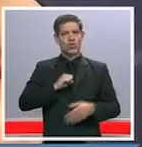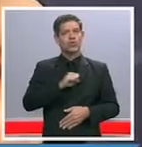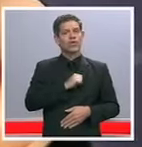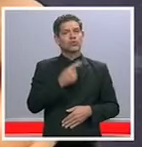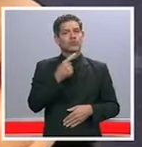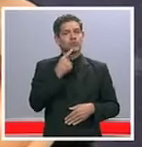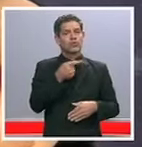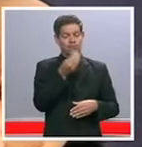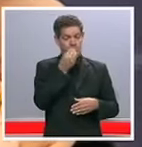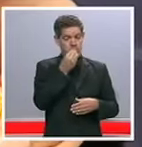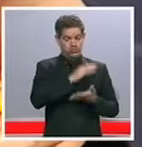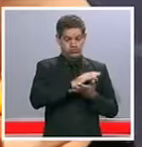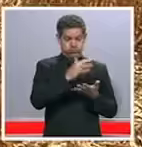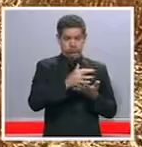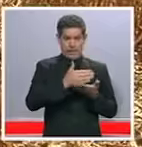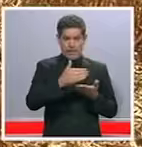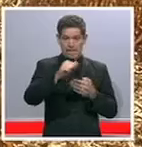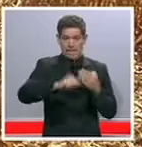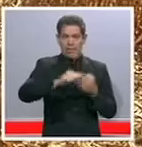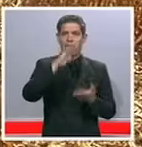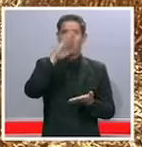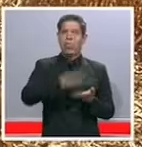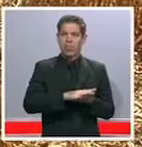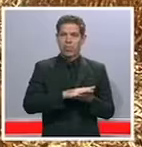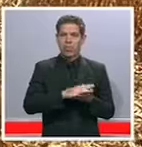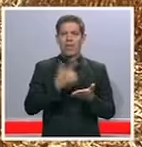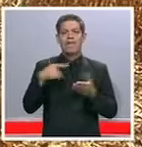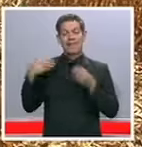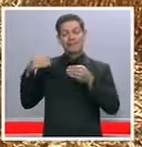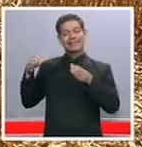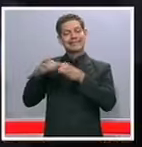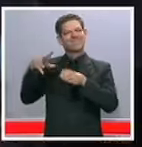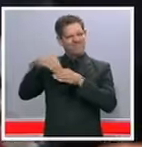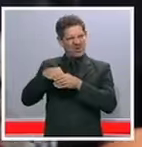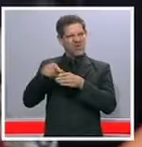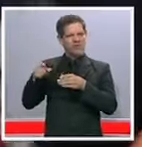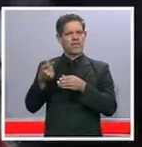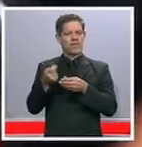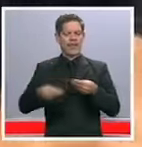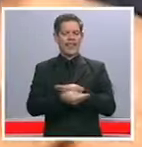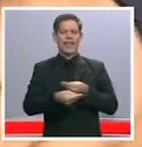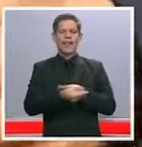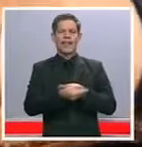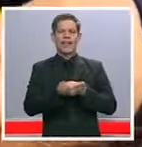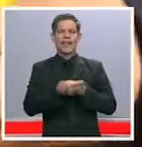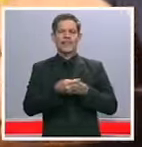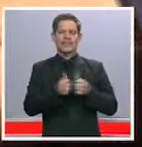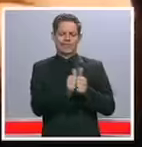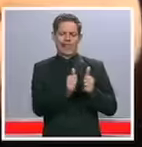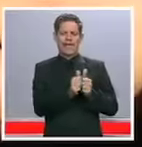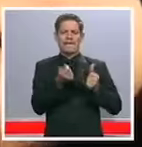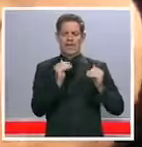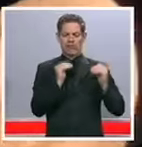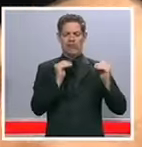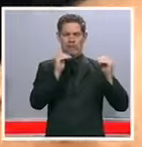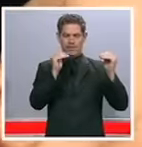the country's demand for a few more months and argues that manipulative trading has increased the cost of the staple product. On